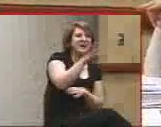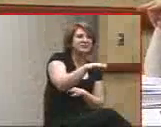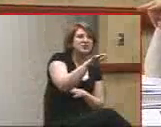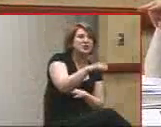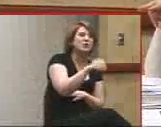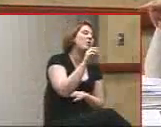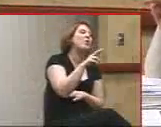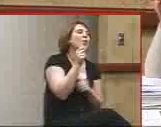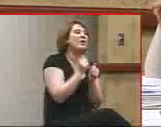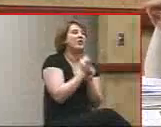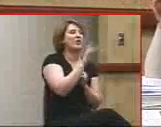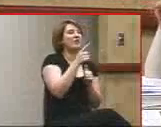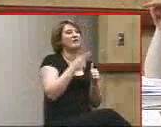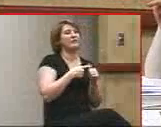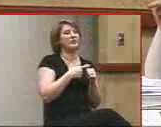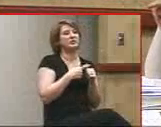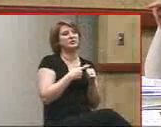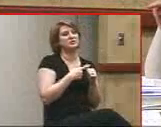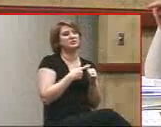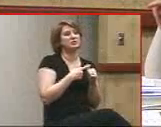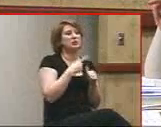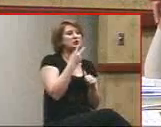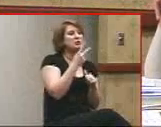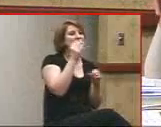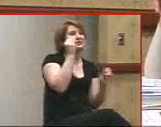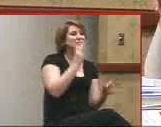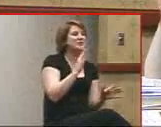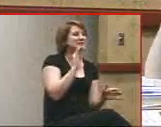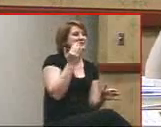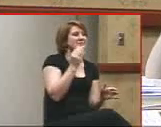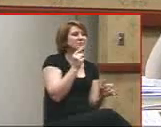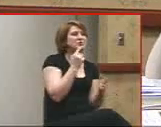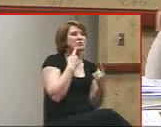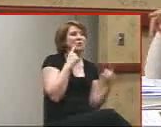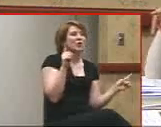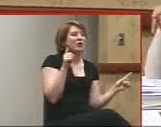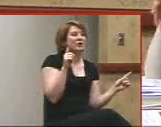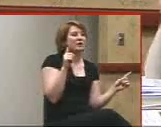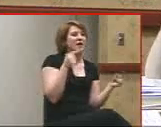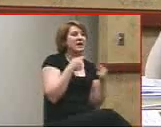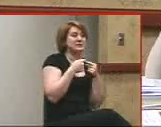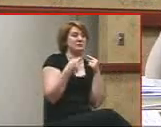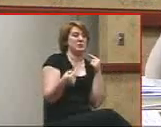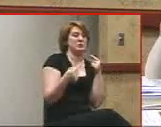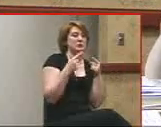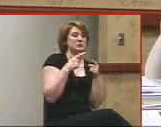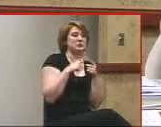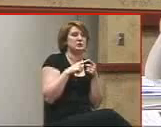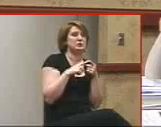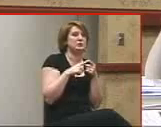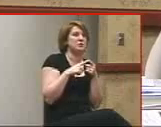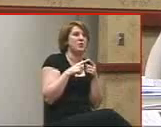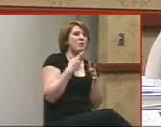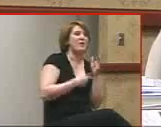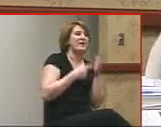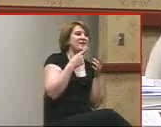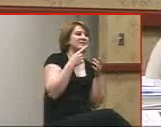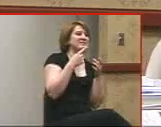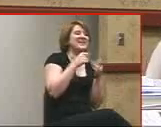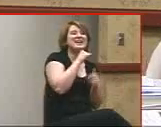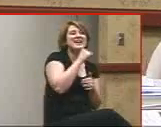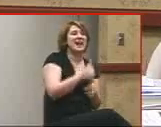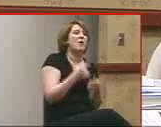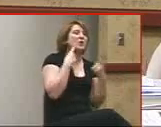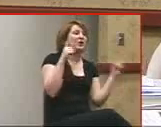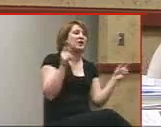two teachers that seems to work, as opposed to what happened in the morning with the third